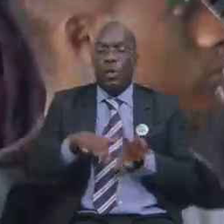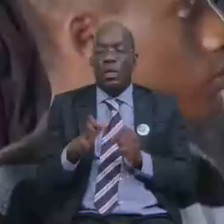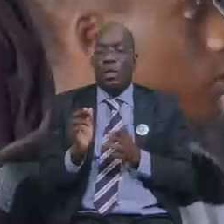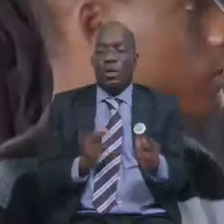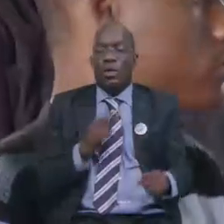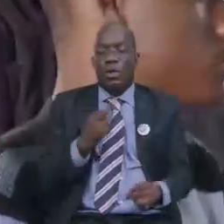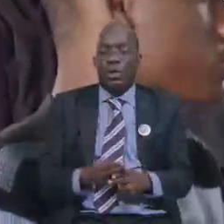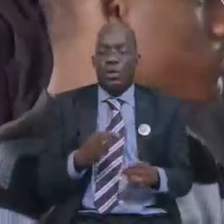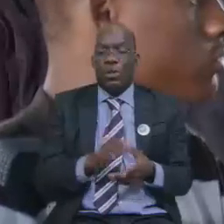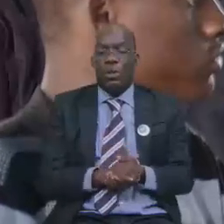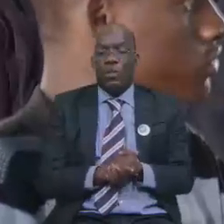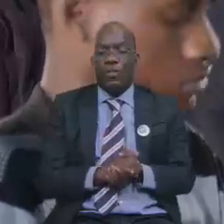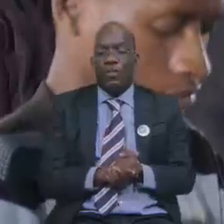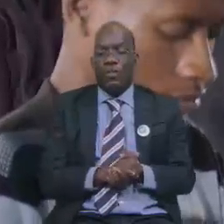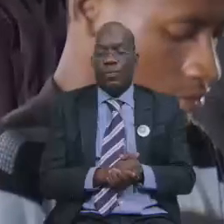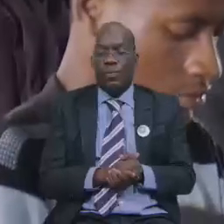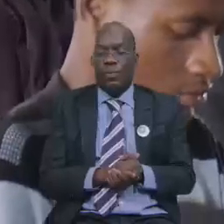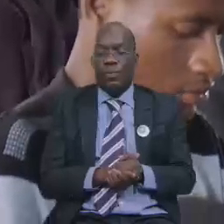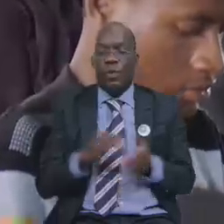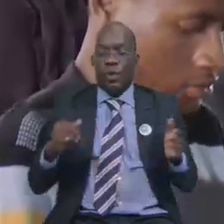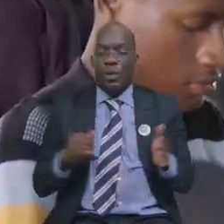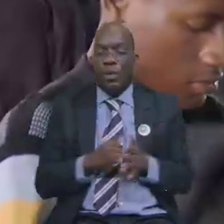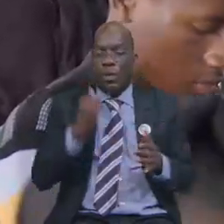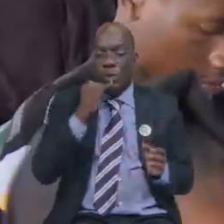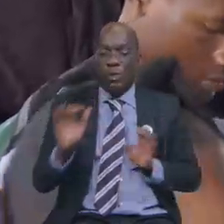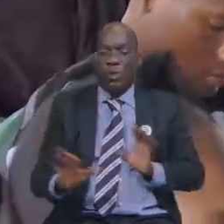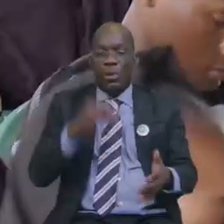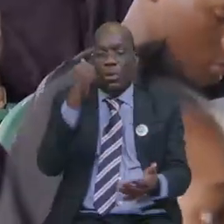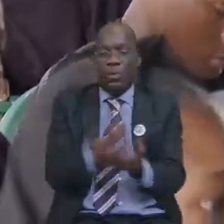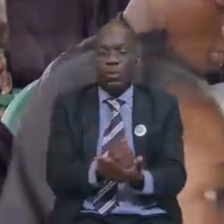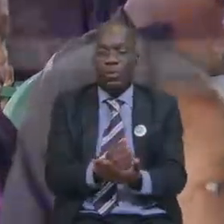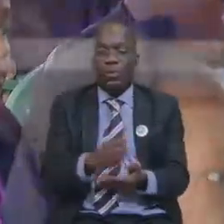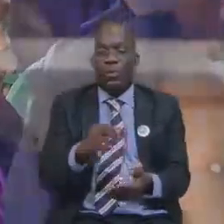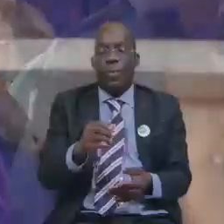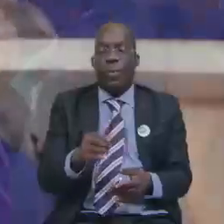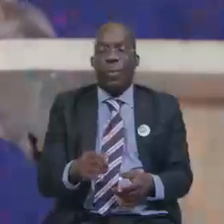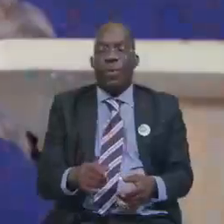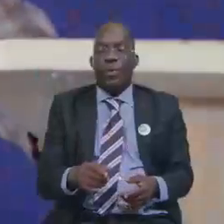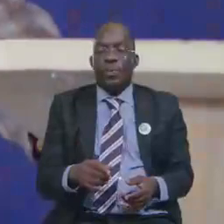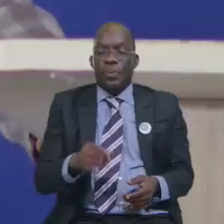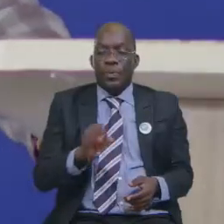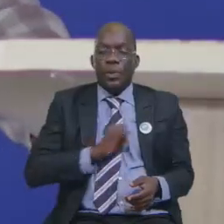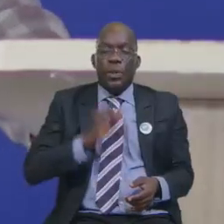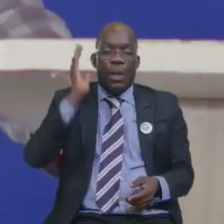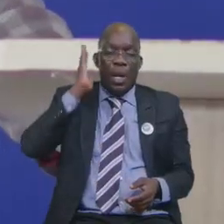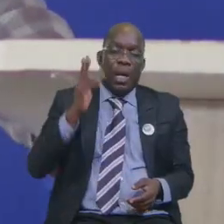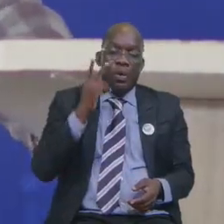name. It is done. I will see you on the